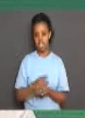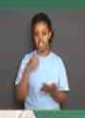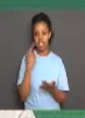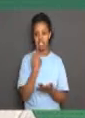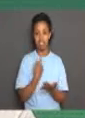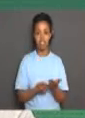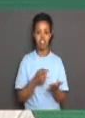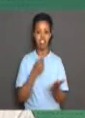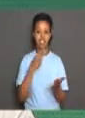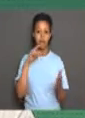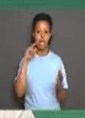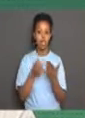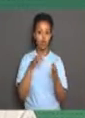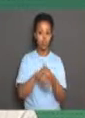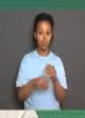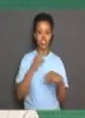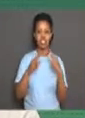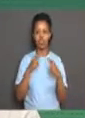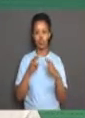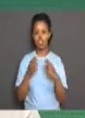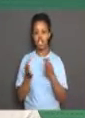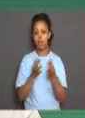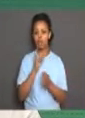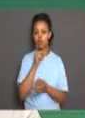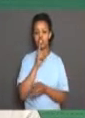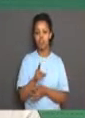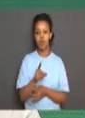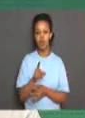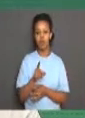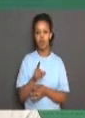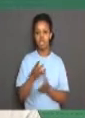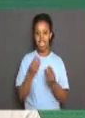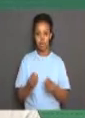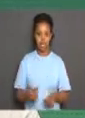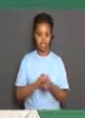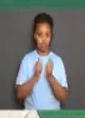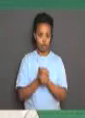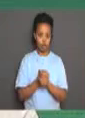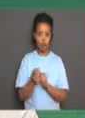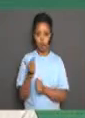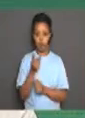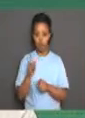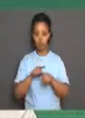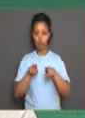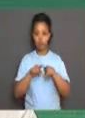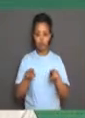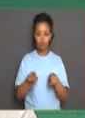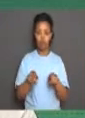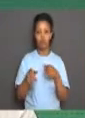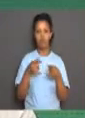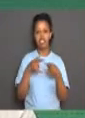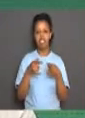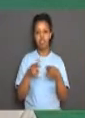evidence, scientists have stated the evolutionary relationships between different species